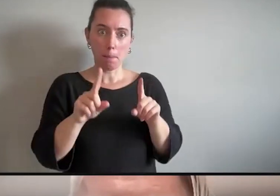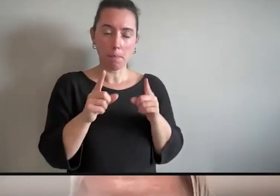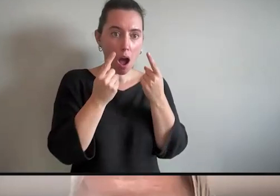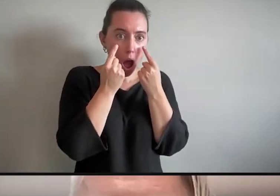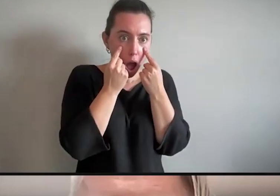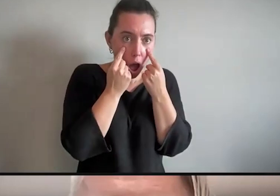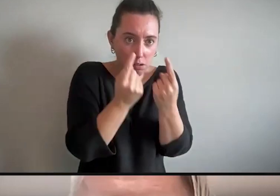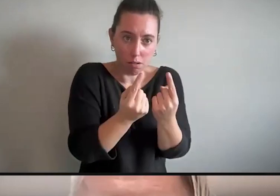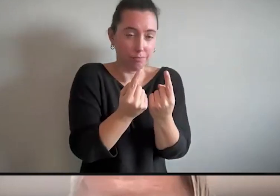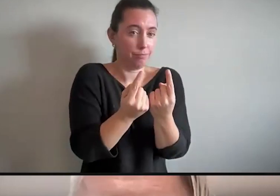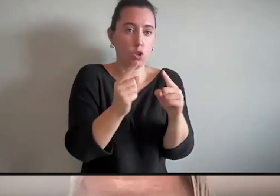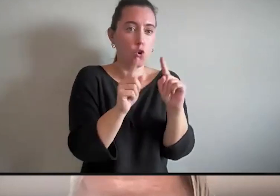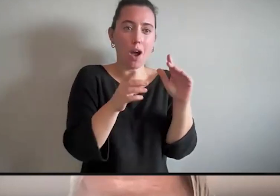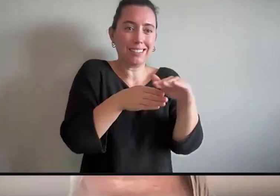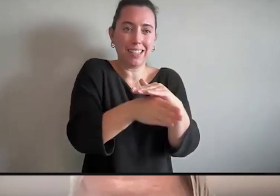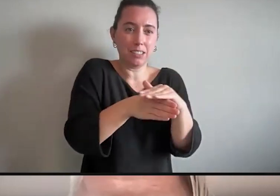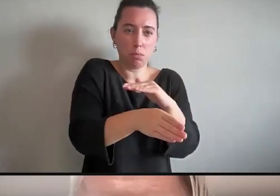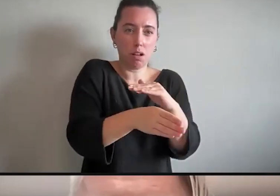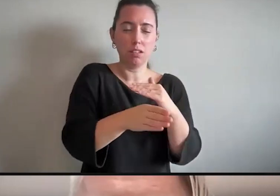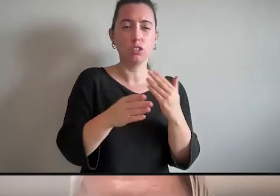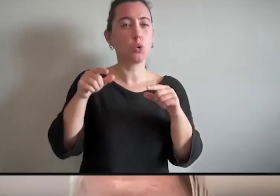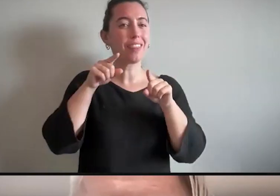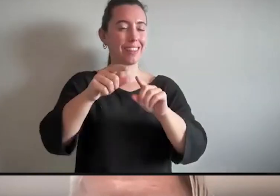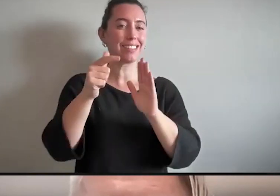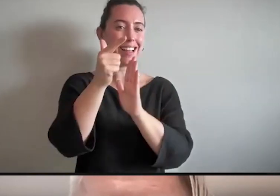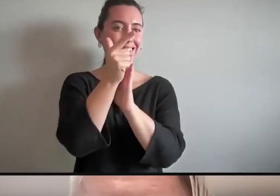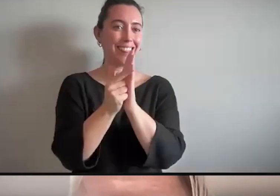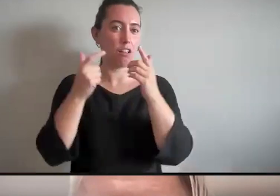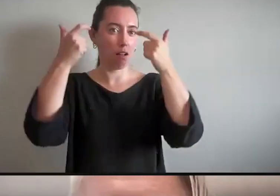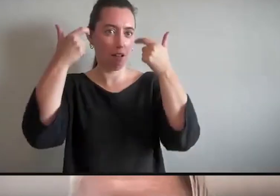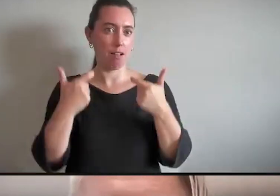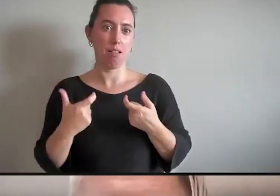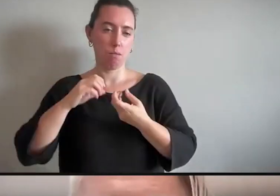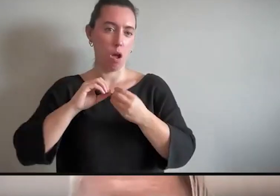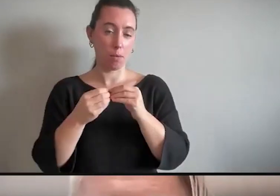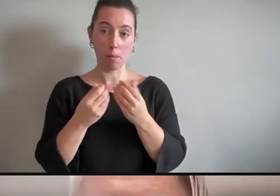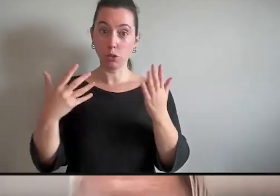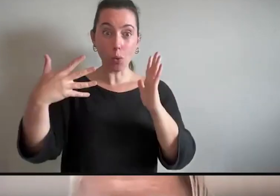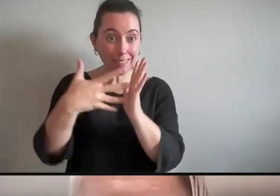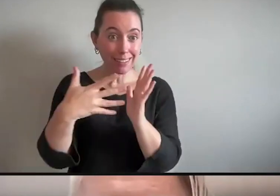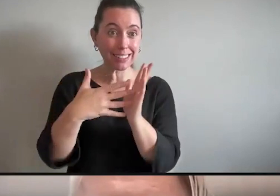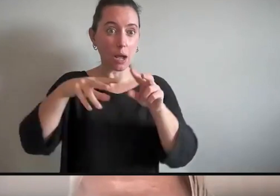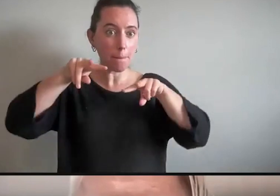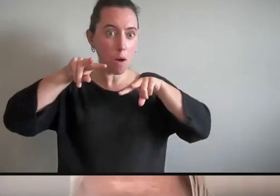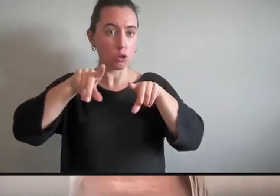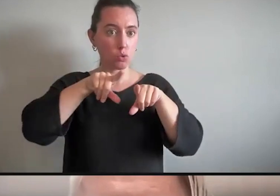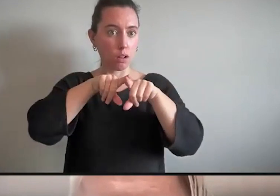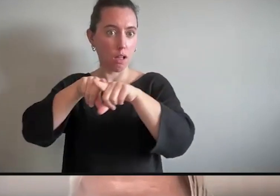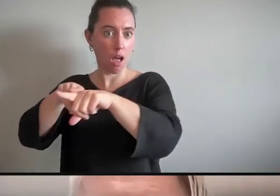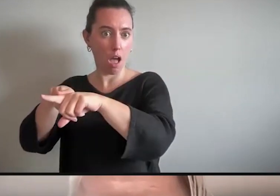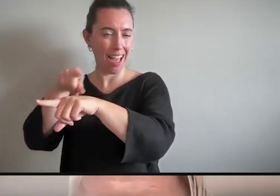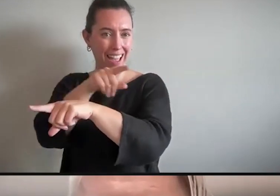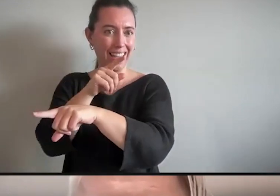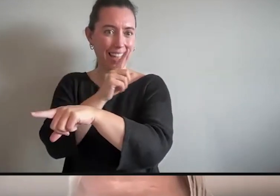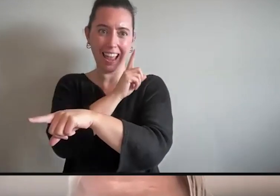it's not really the standard, it's more how it's perceived or how testing and monitoring is being made, where I think the focus is very,